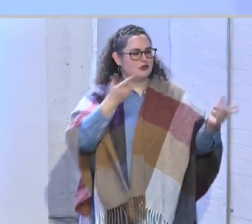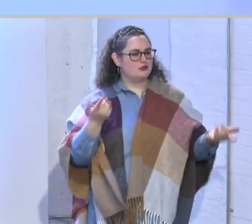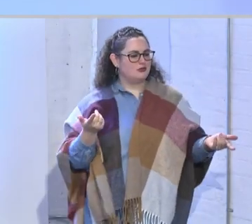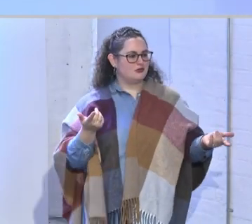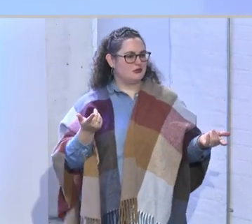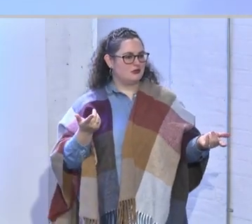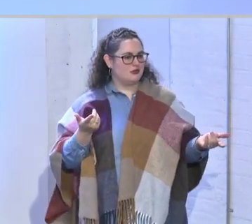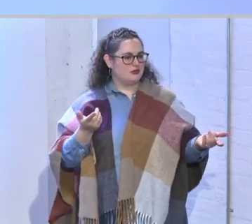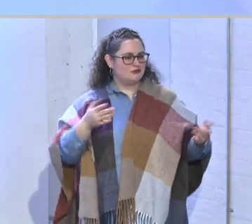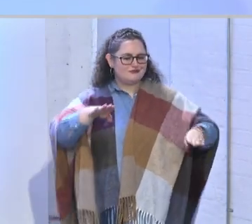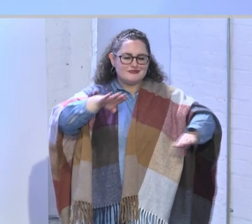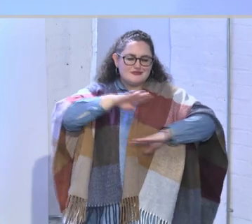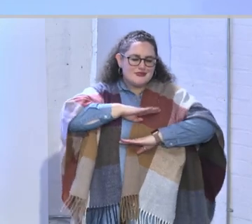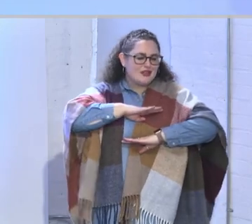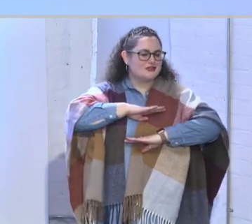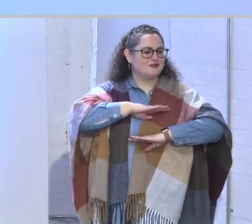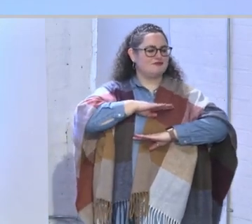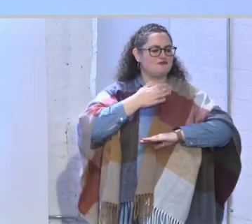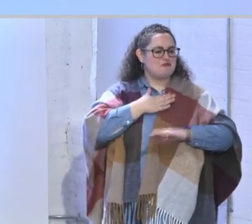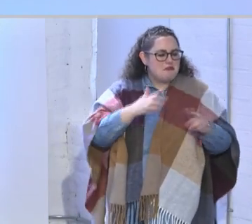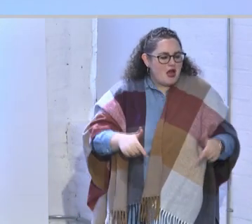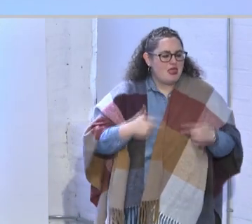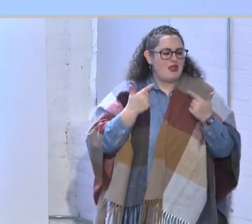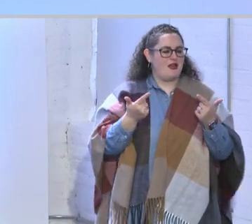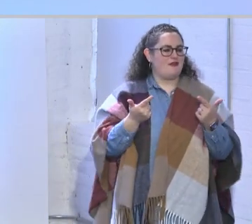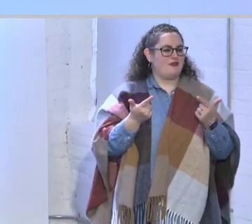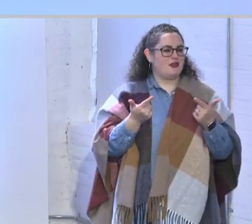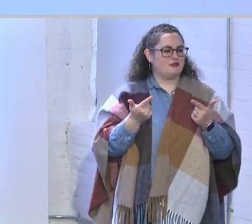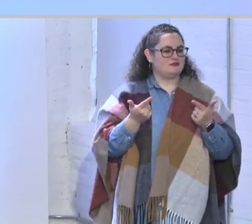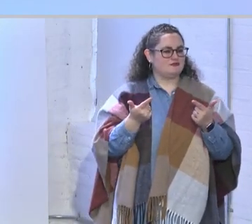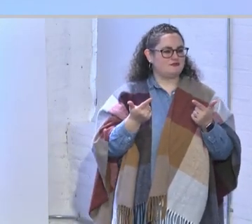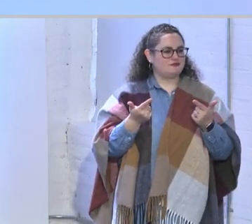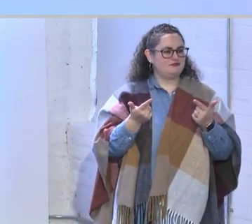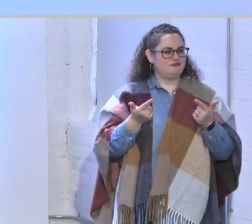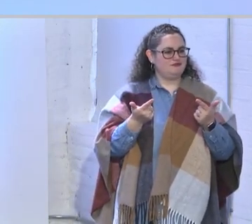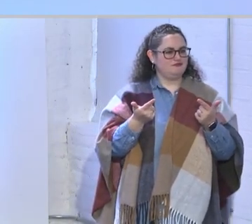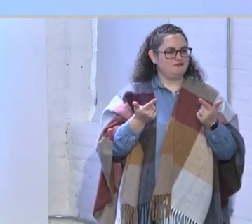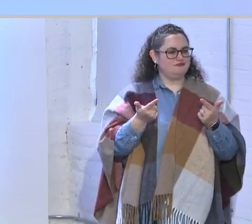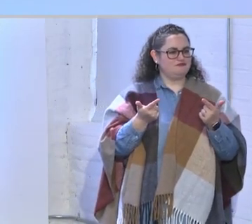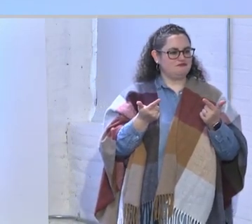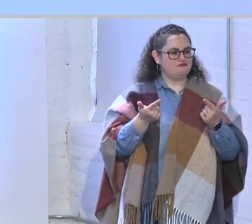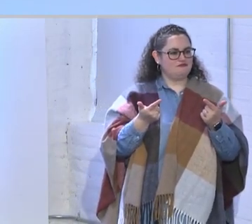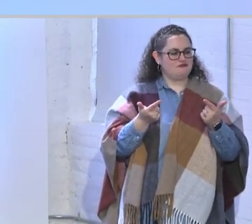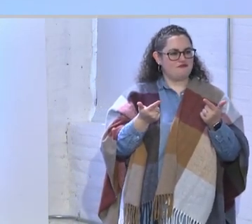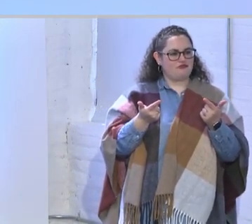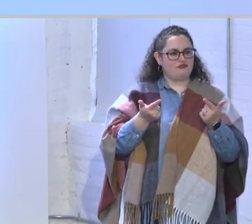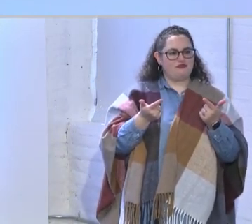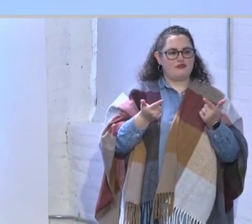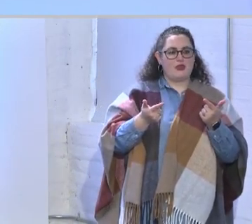a satisfaction into our life. The Westminster Shorter Catechism says this,